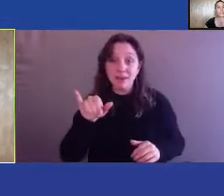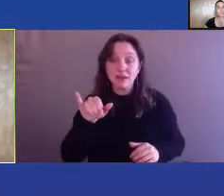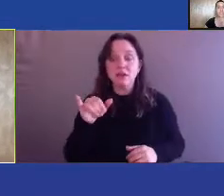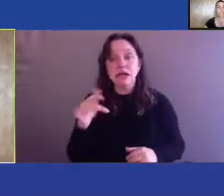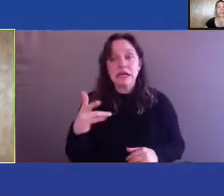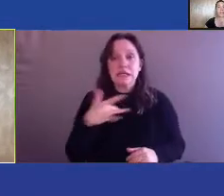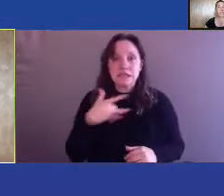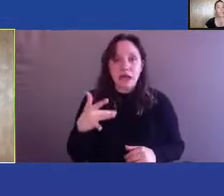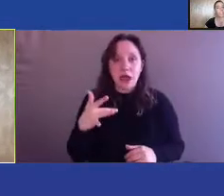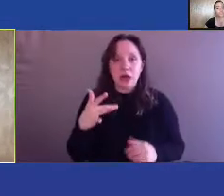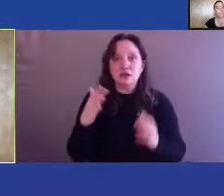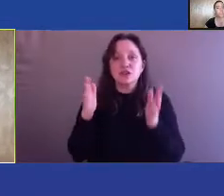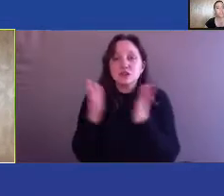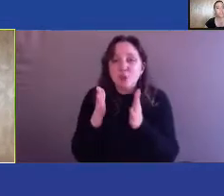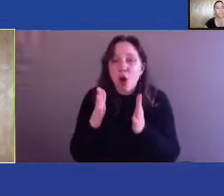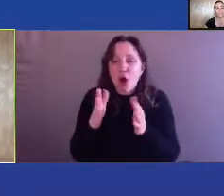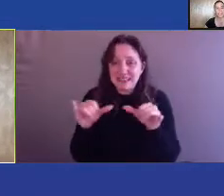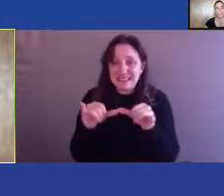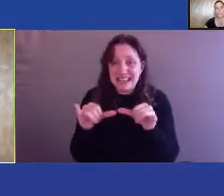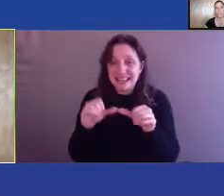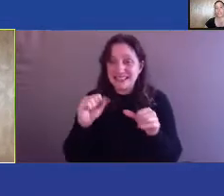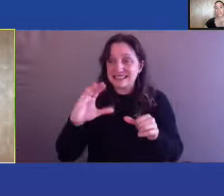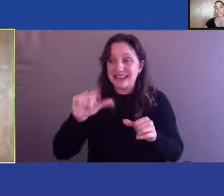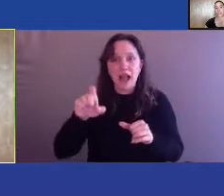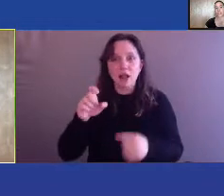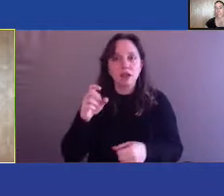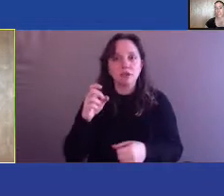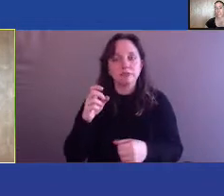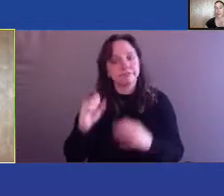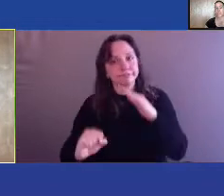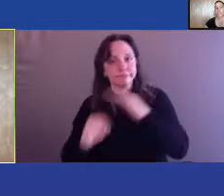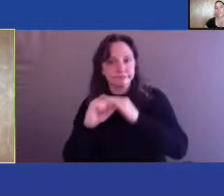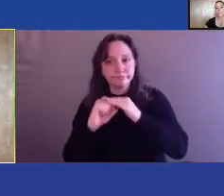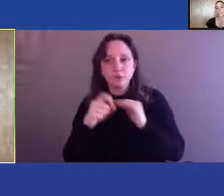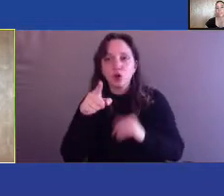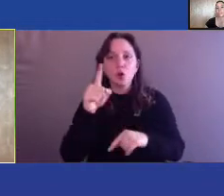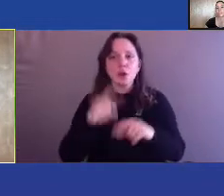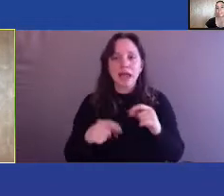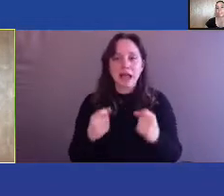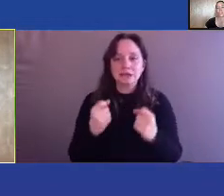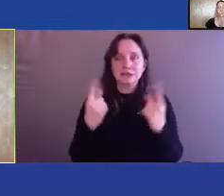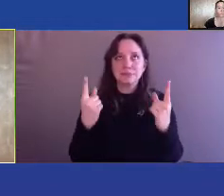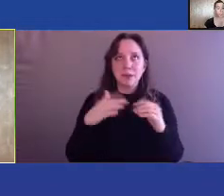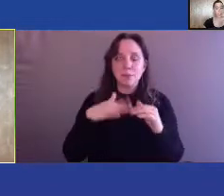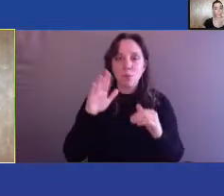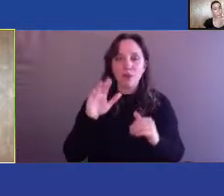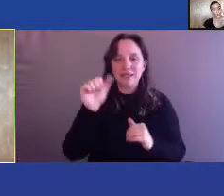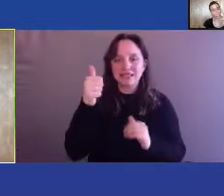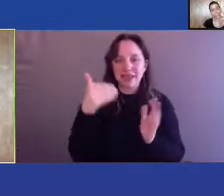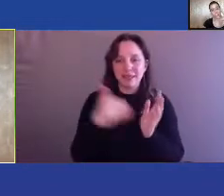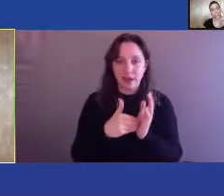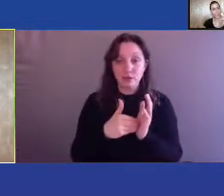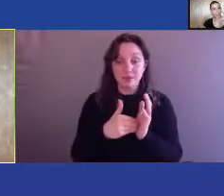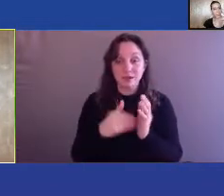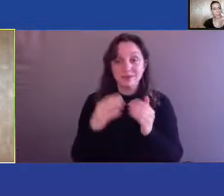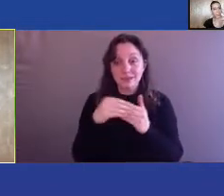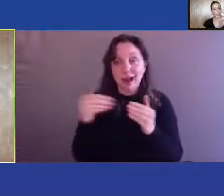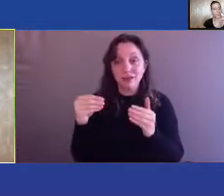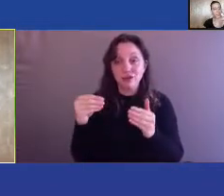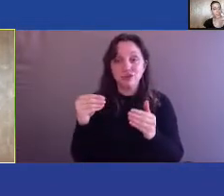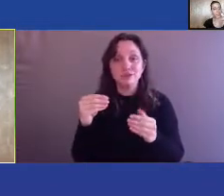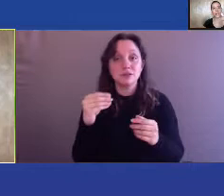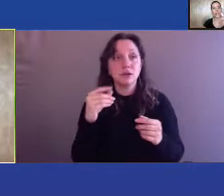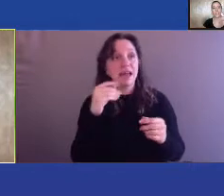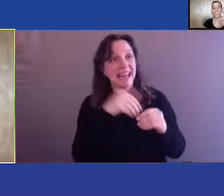in New York State can't spend more than $5,000 annually on direct lobbying efforts before having to register as a